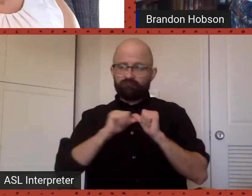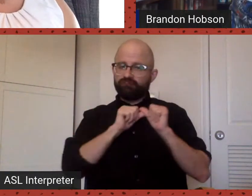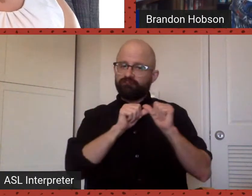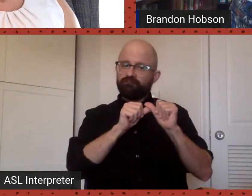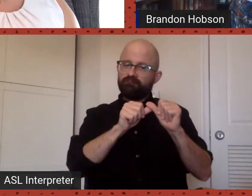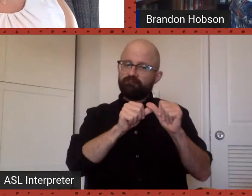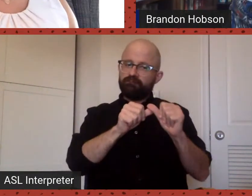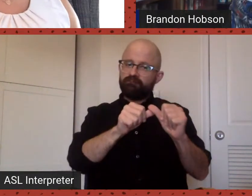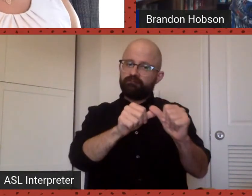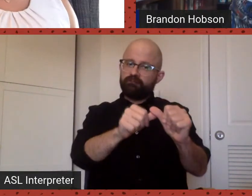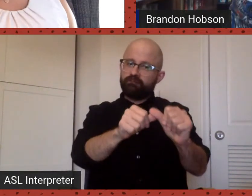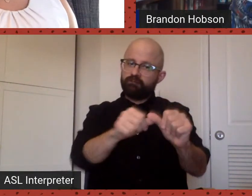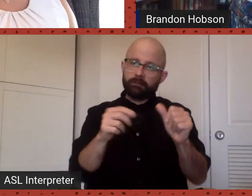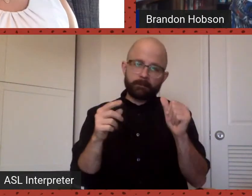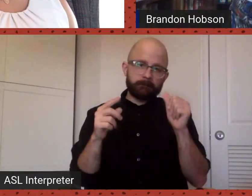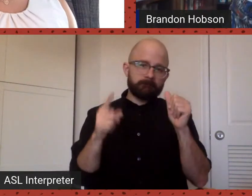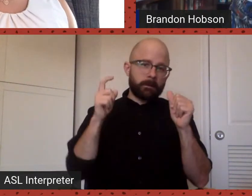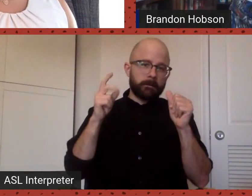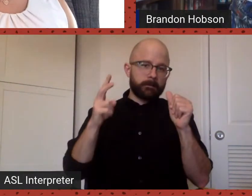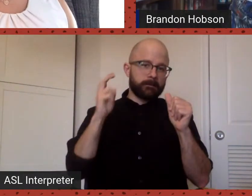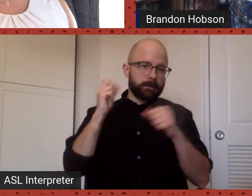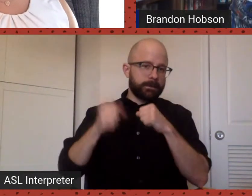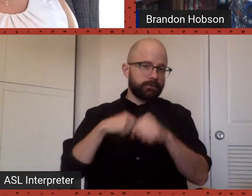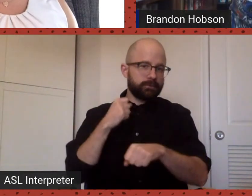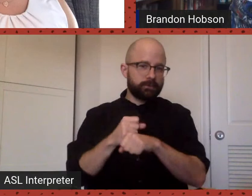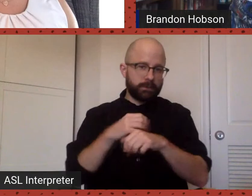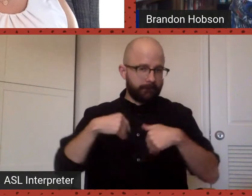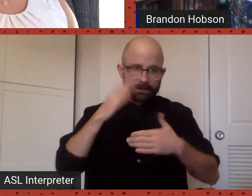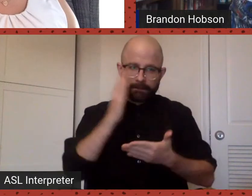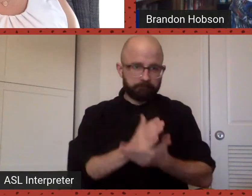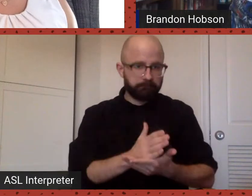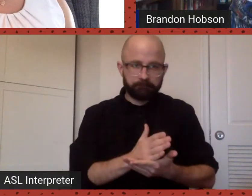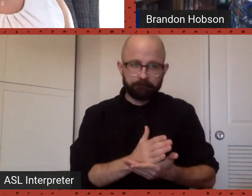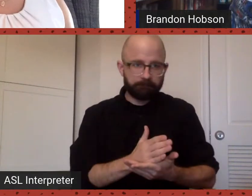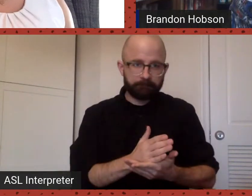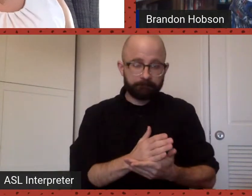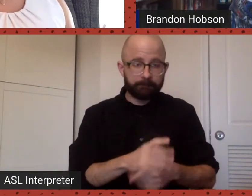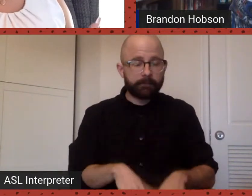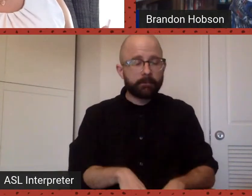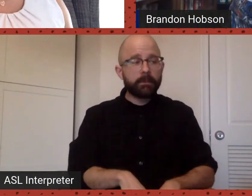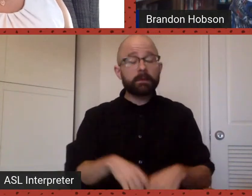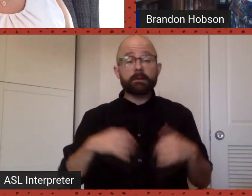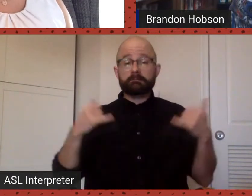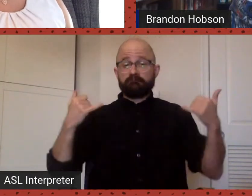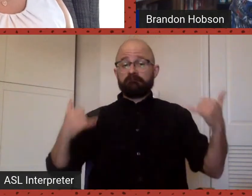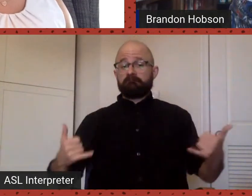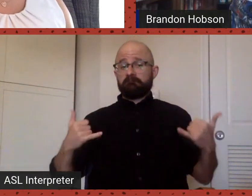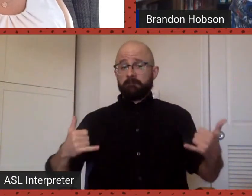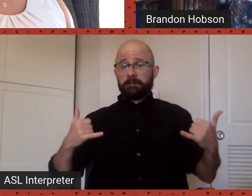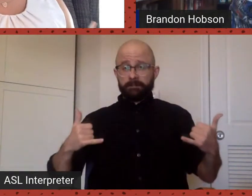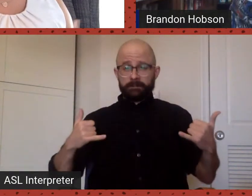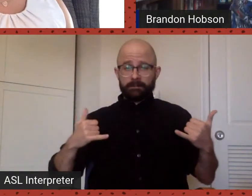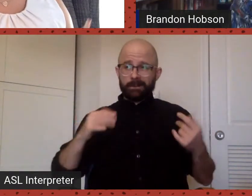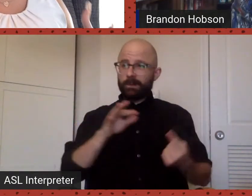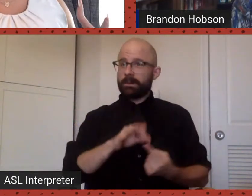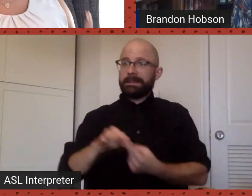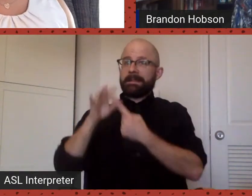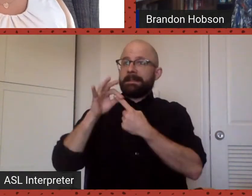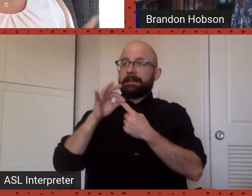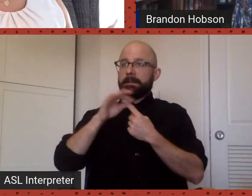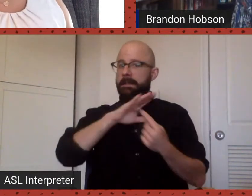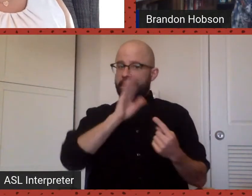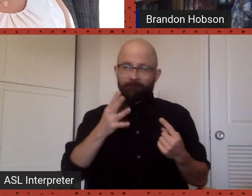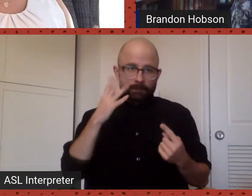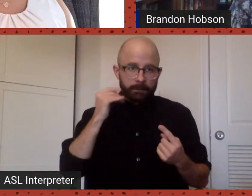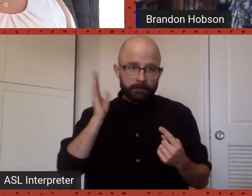so, right now, we are in a unique, unprecedented moment where